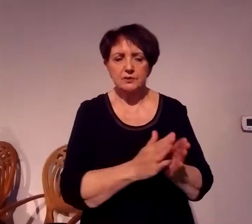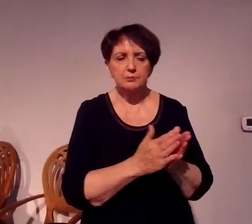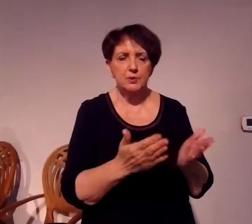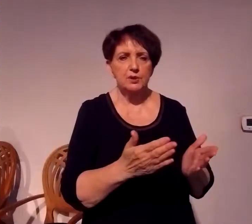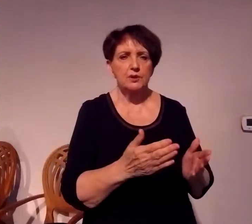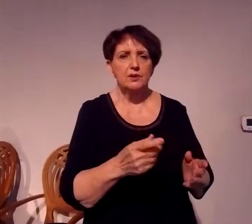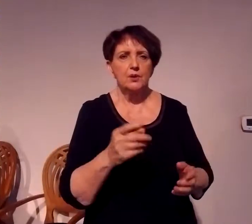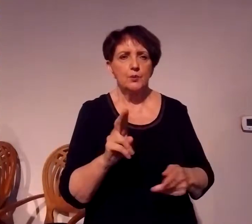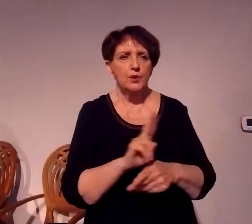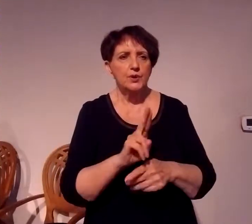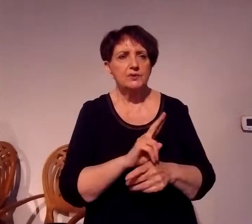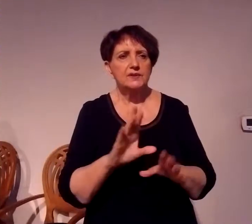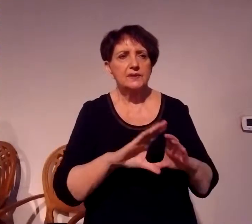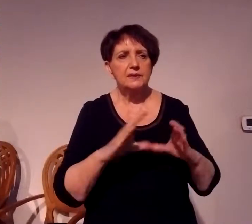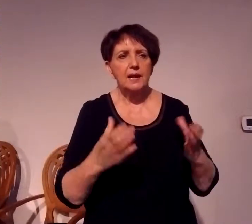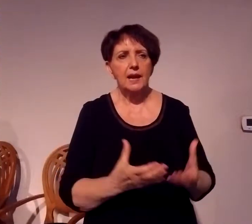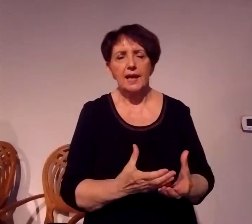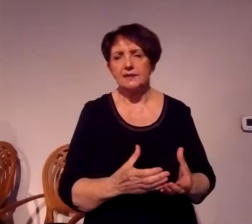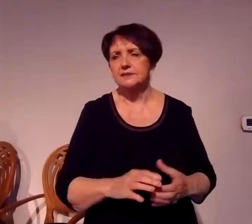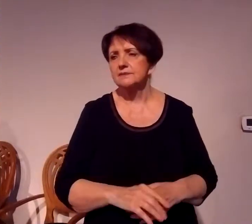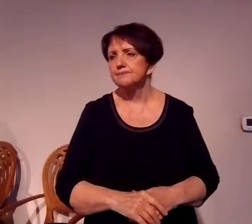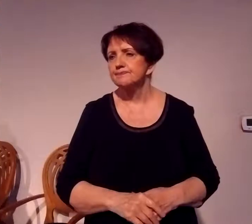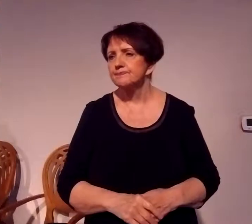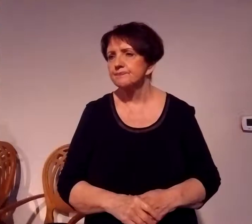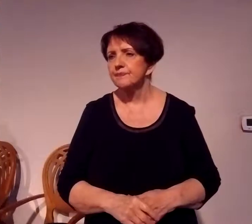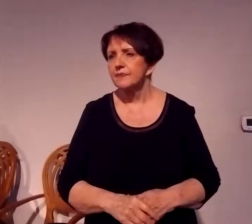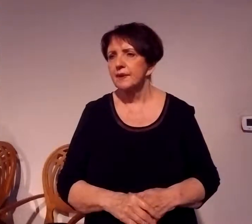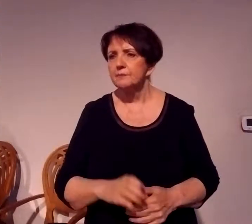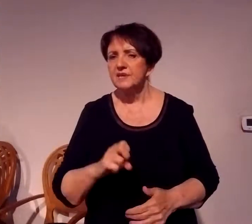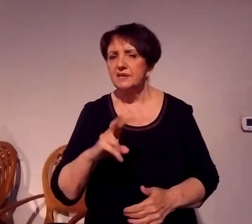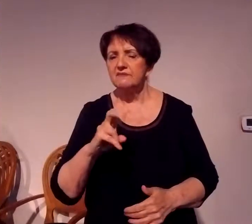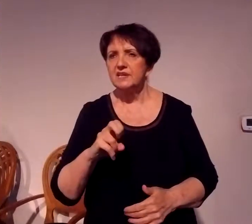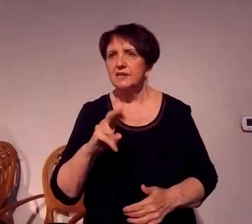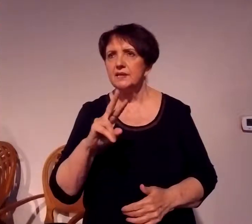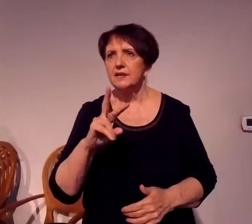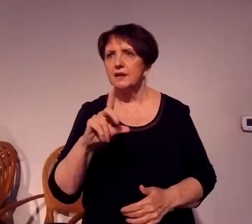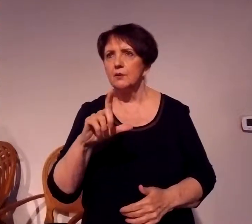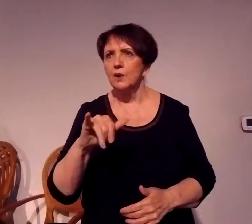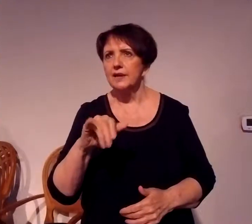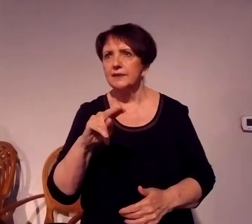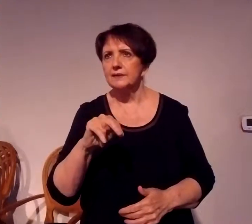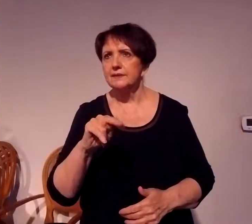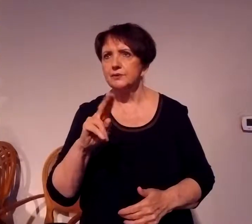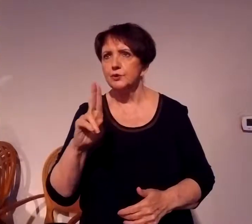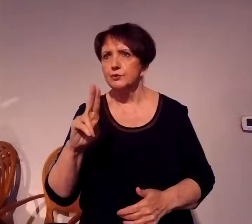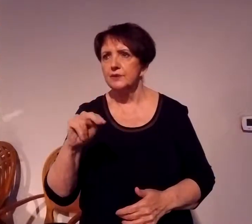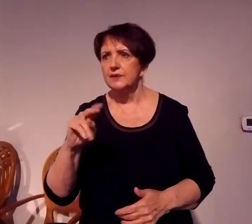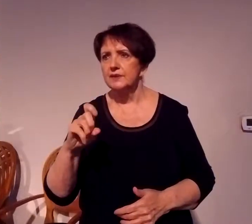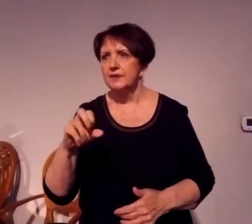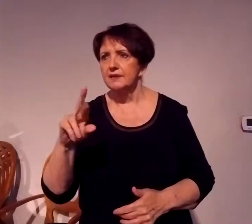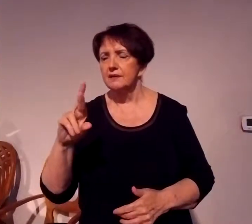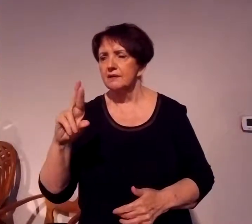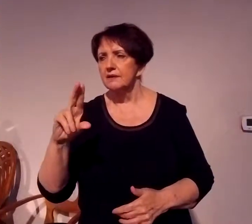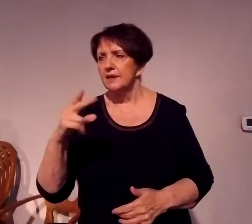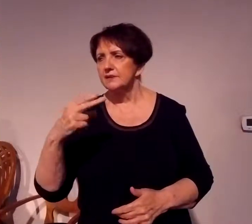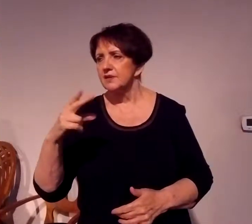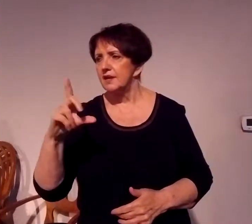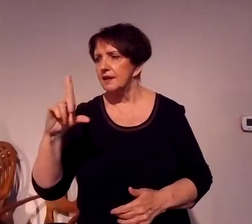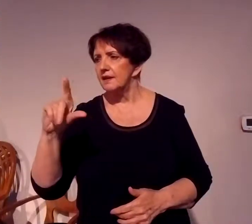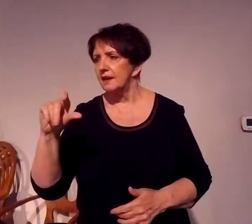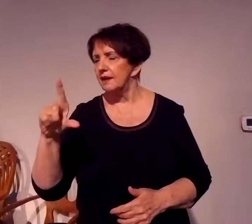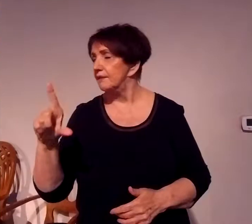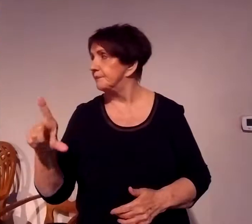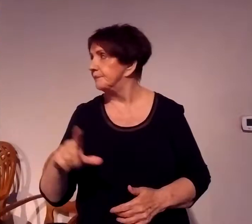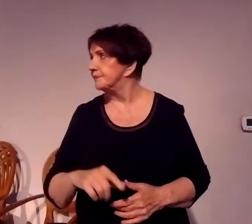in a class that I've created. This is a book by Evelyn Underhill, and she is considered the